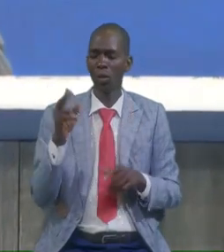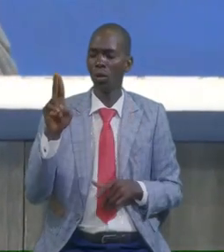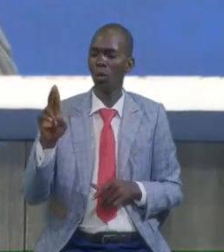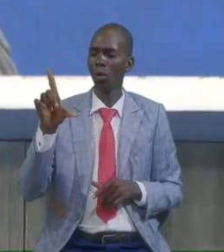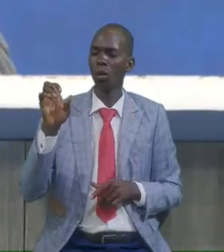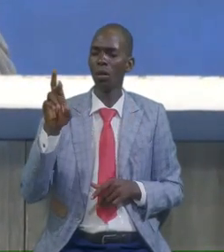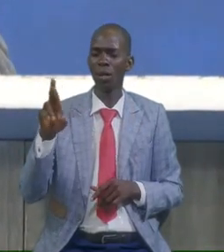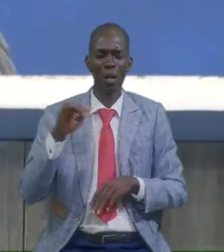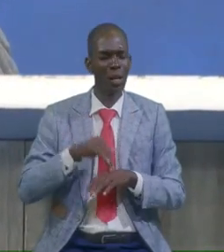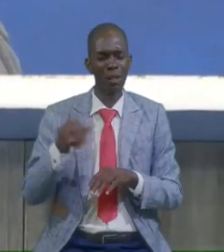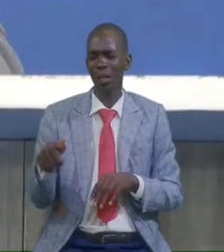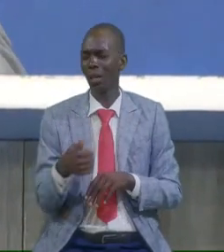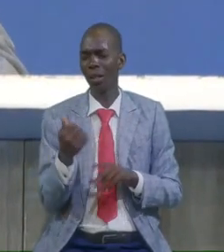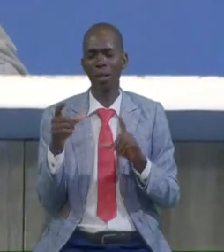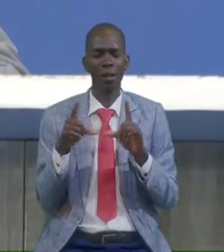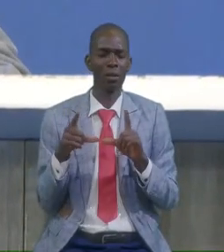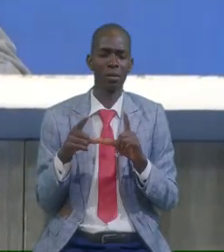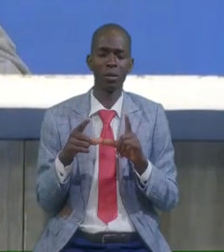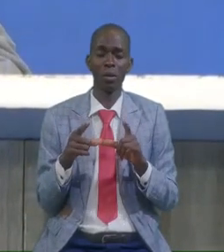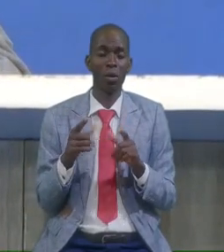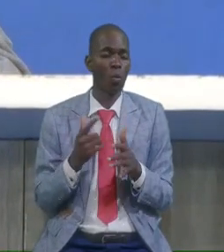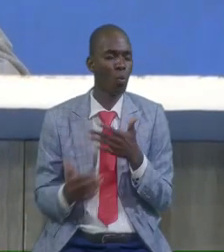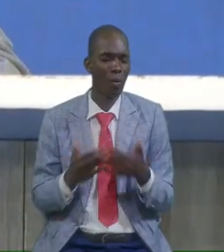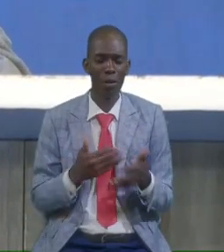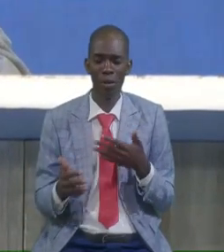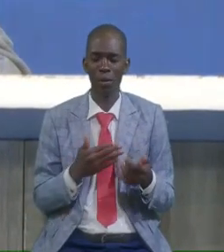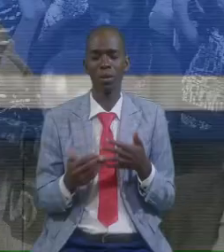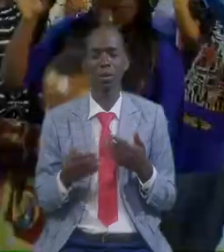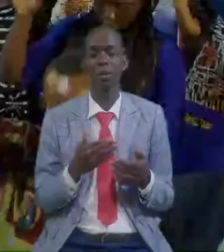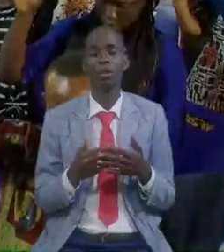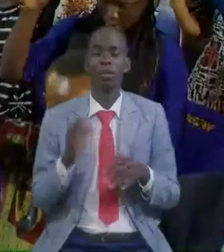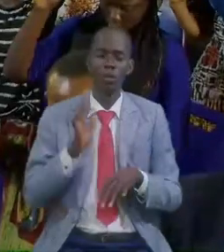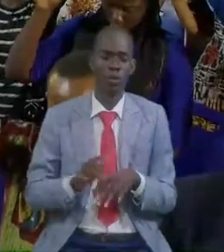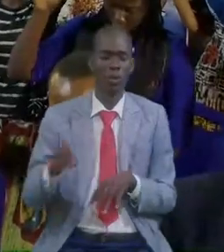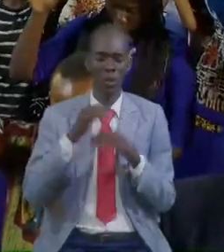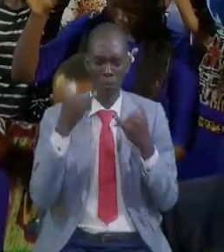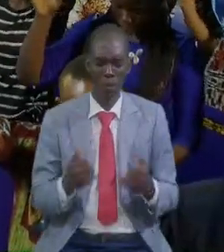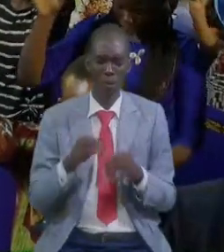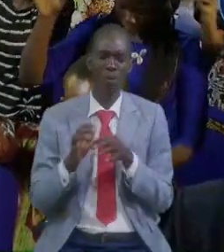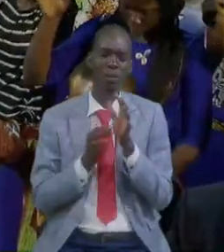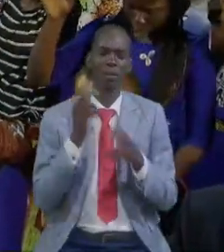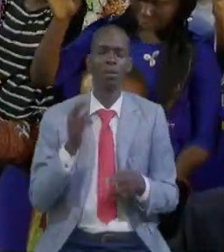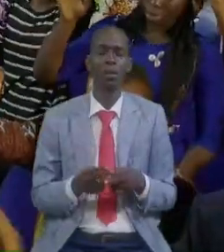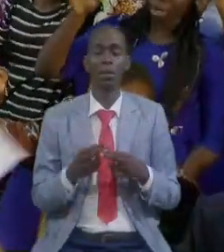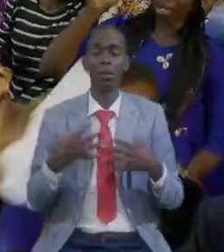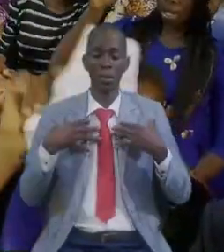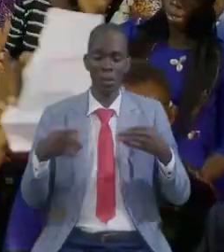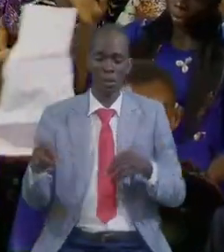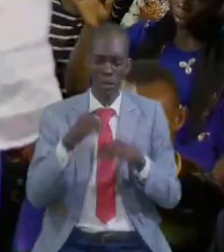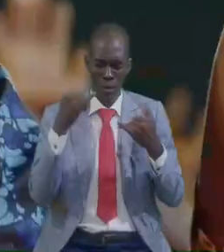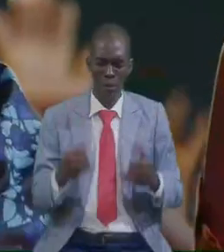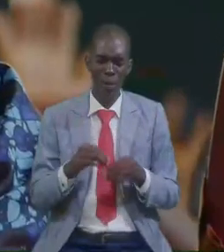ulcer at any level, whatever, touch them right now. Heal them right